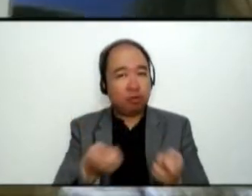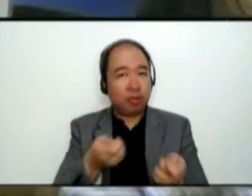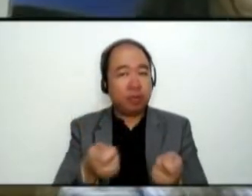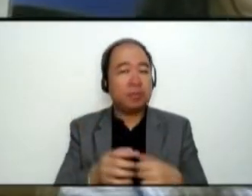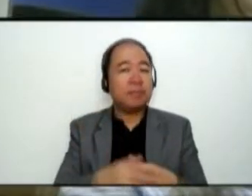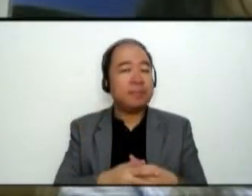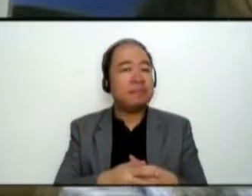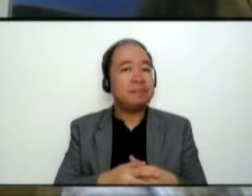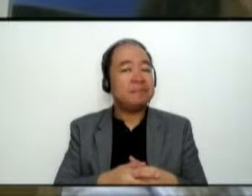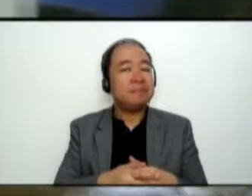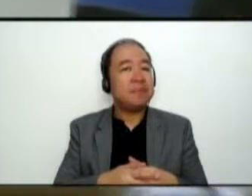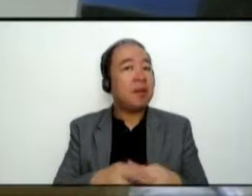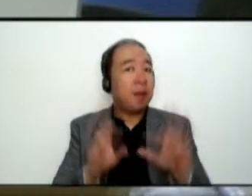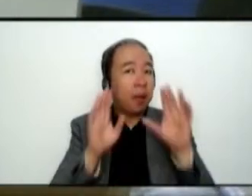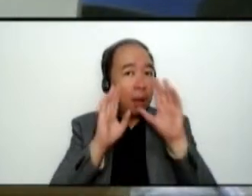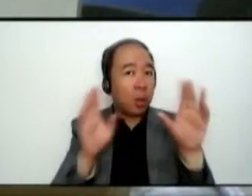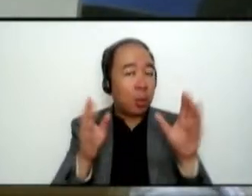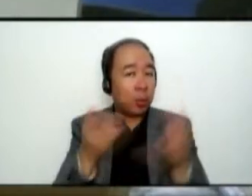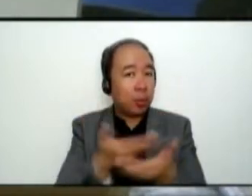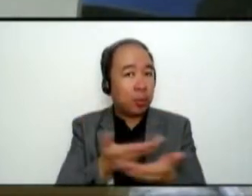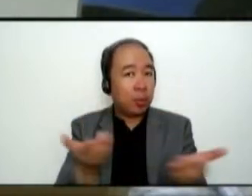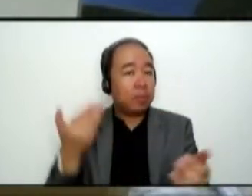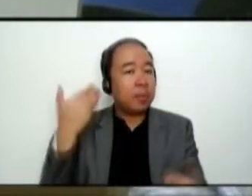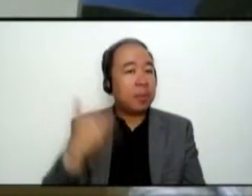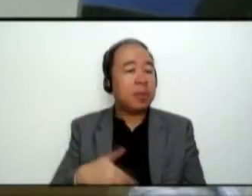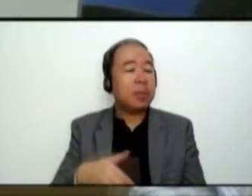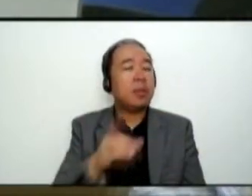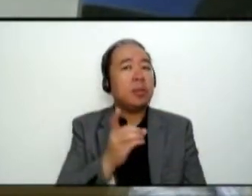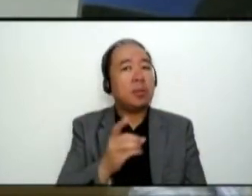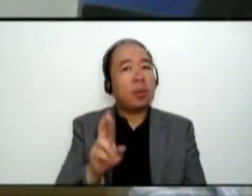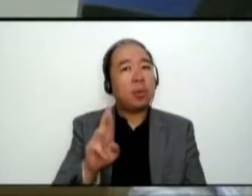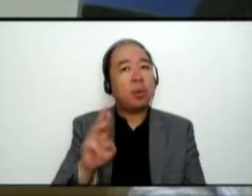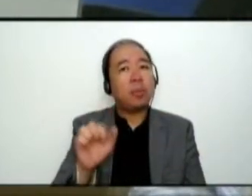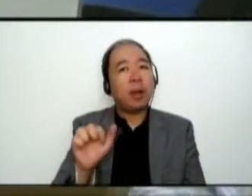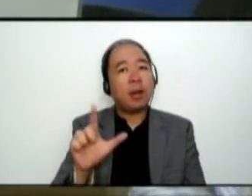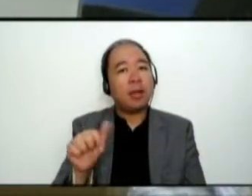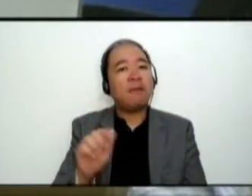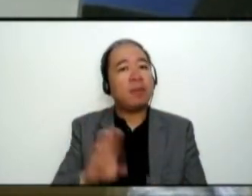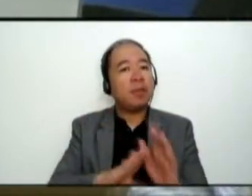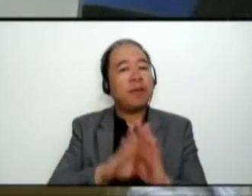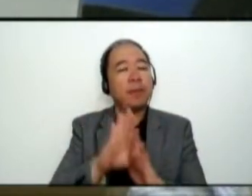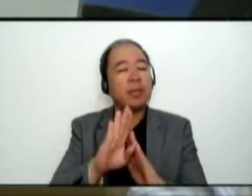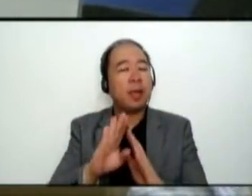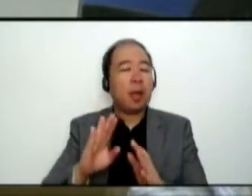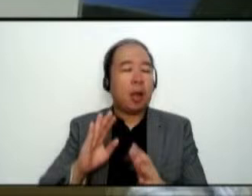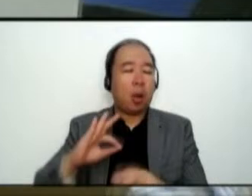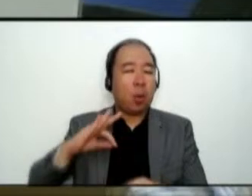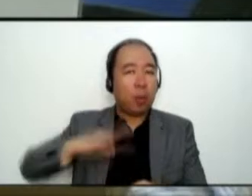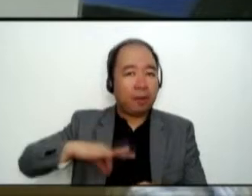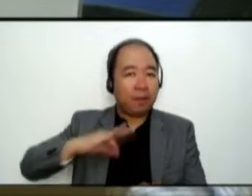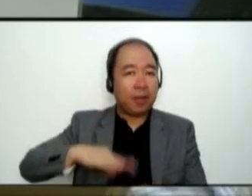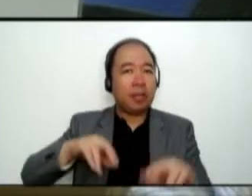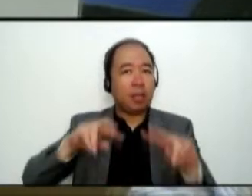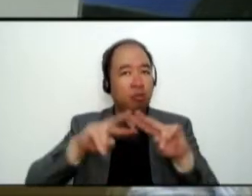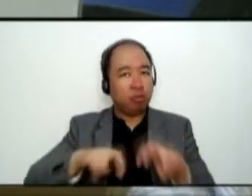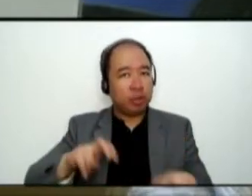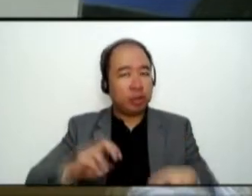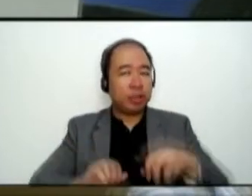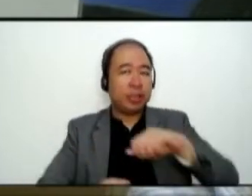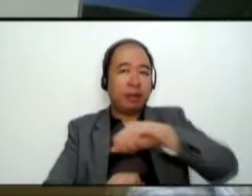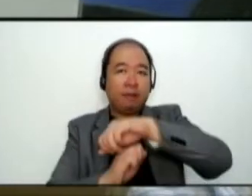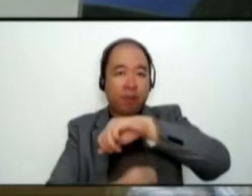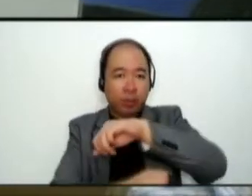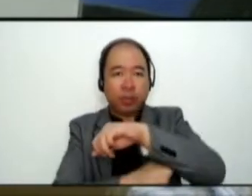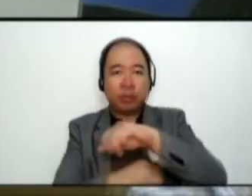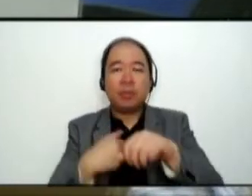all. I, Dr. Mala Kapoor Shankardas from Development, Welfare and Research Foundation, as an invited